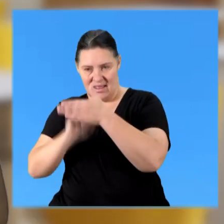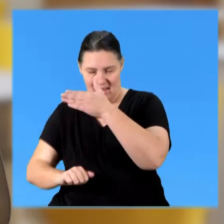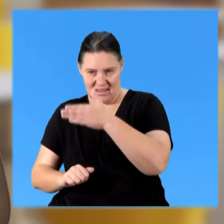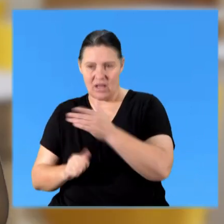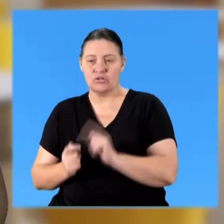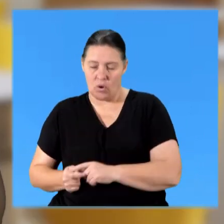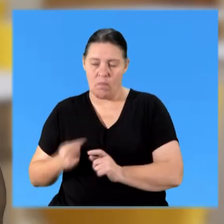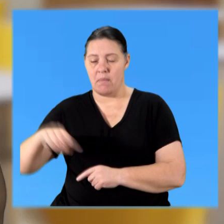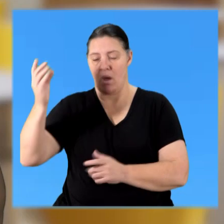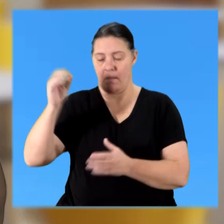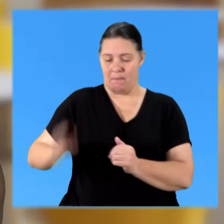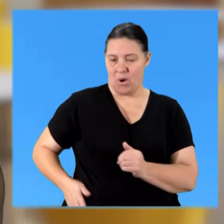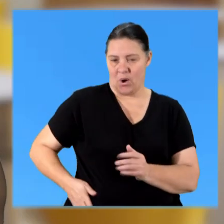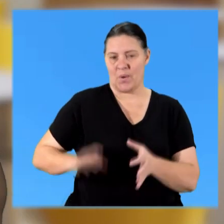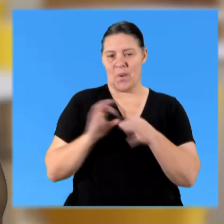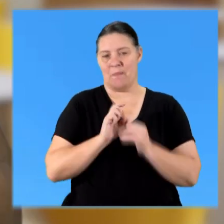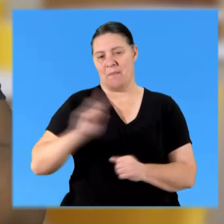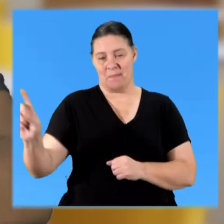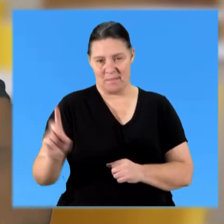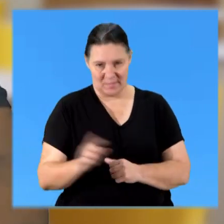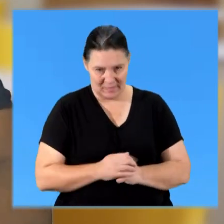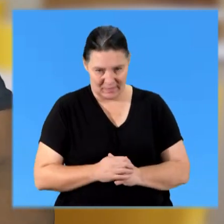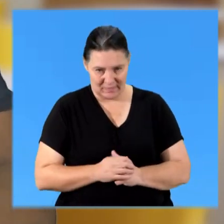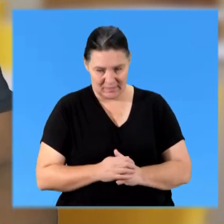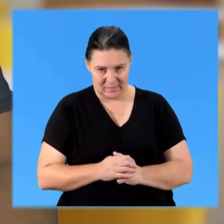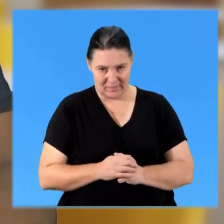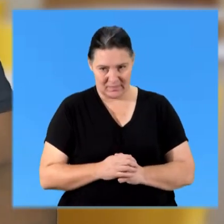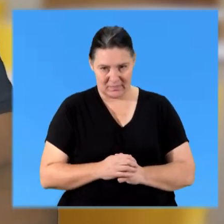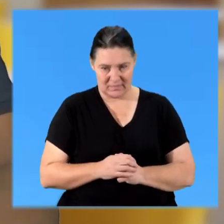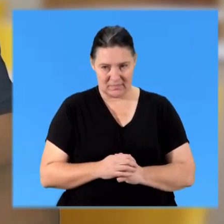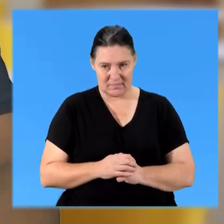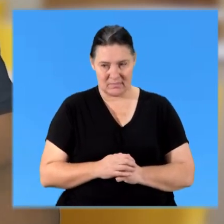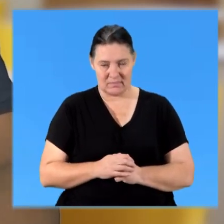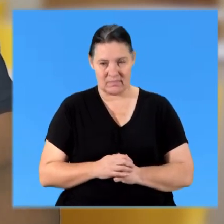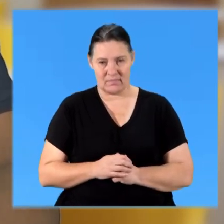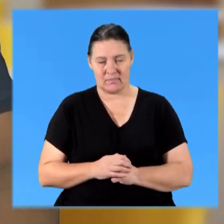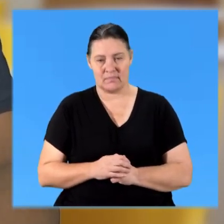employee gets to take home, net wage.